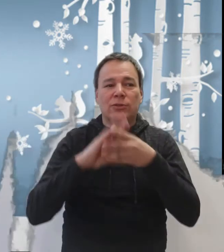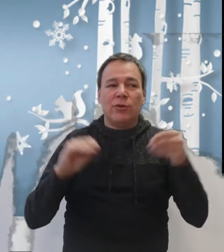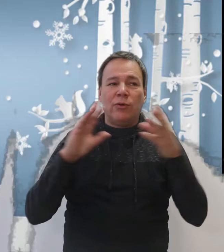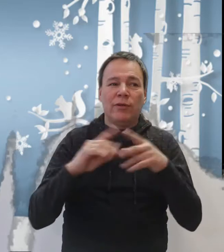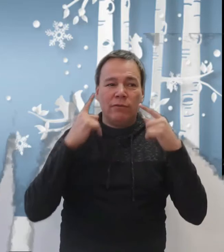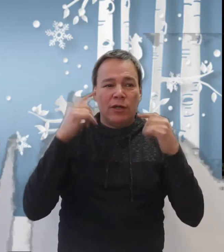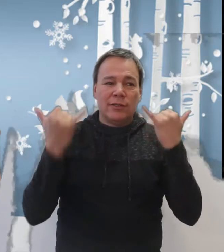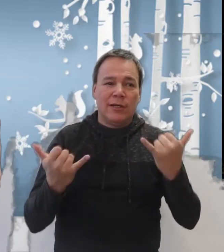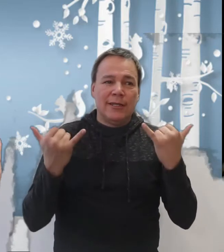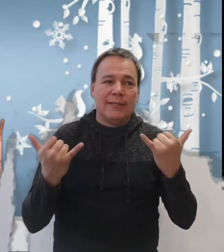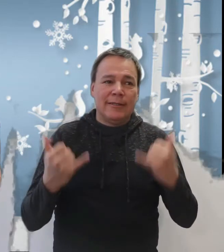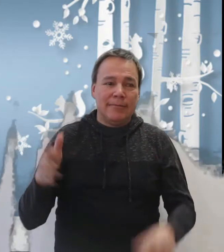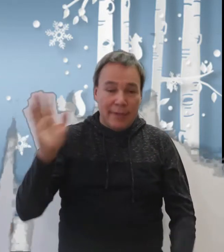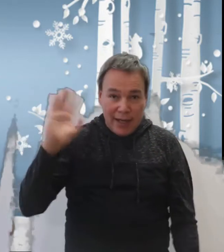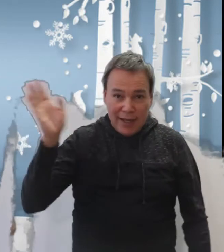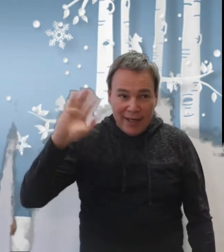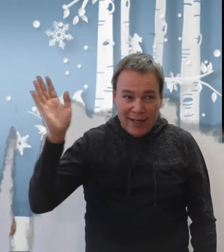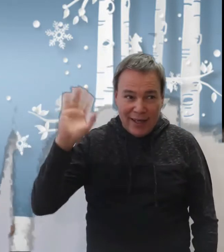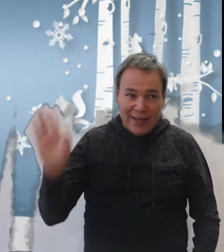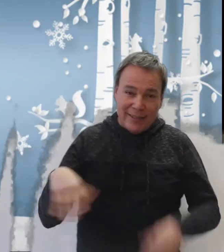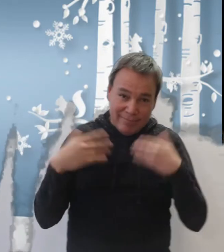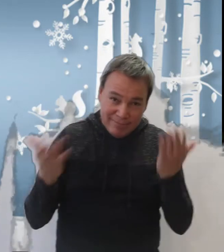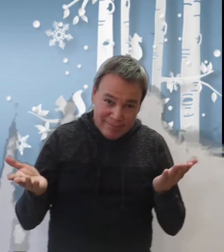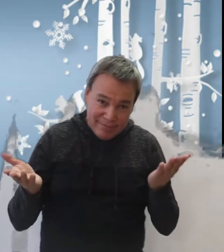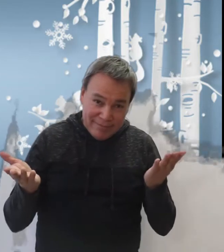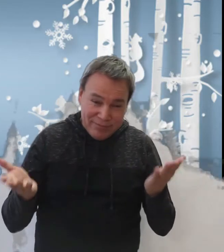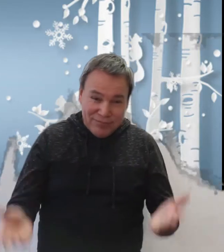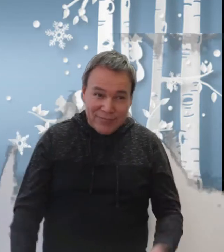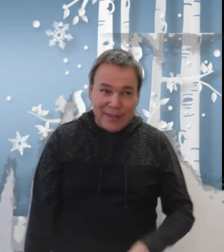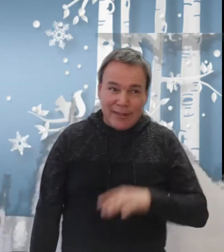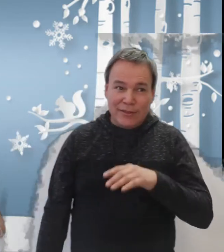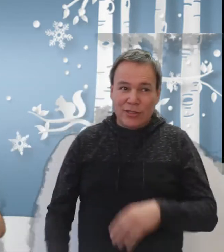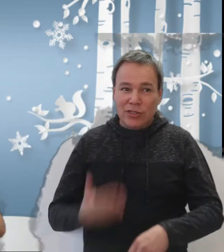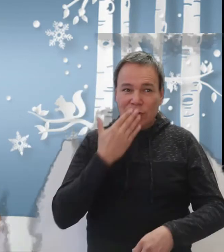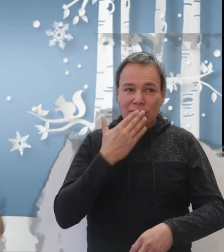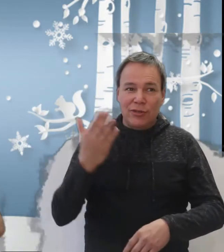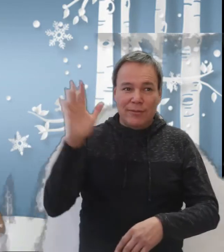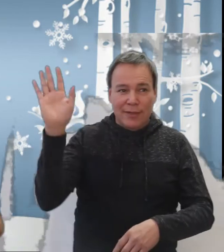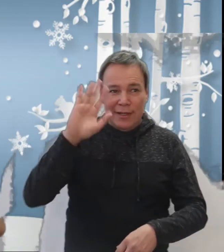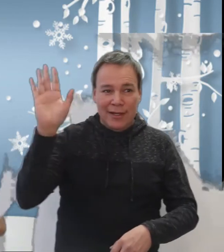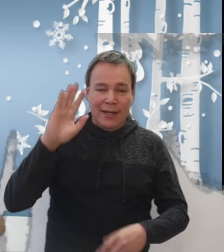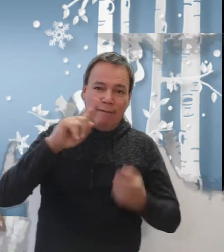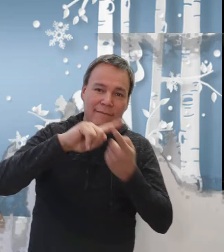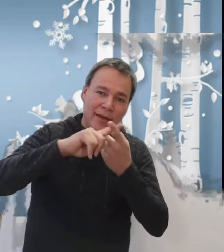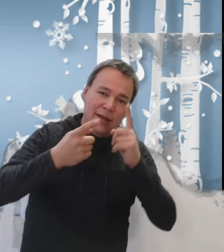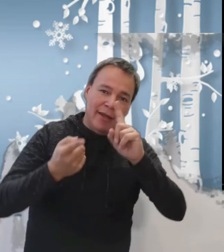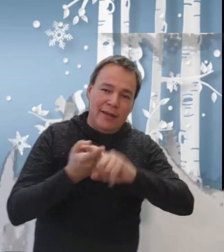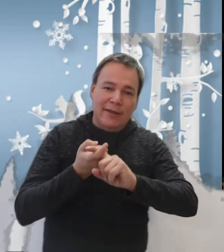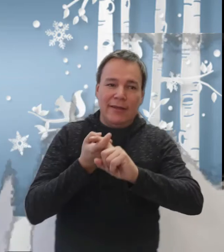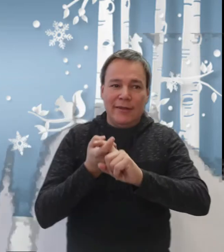For you today. So now we'll wave goodbye and sing together. Goodbye.